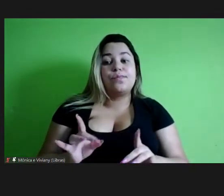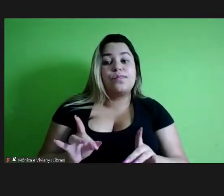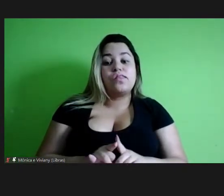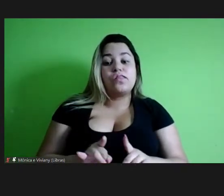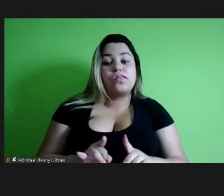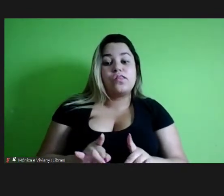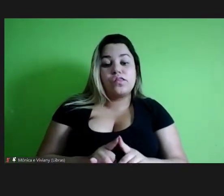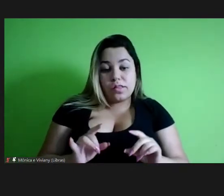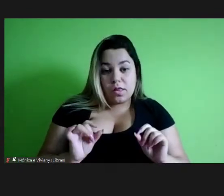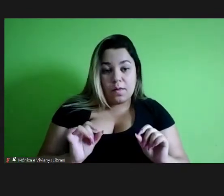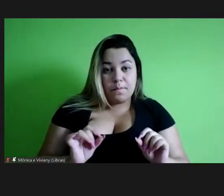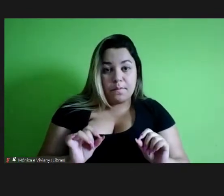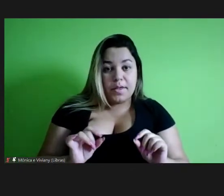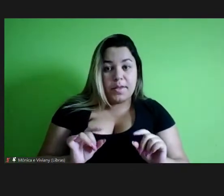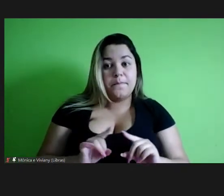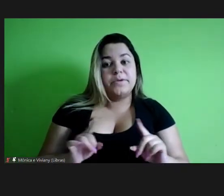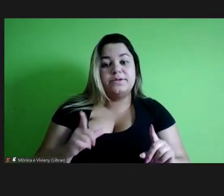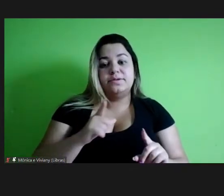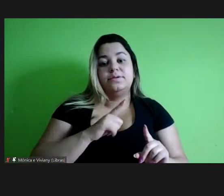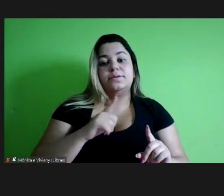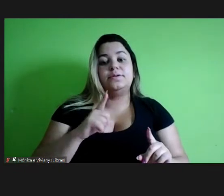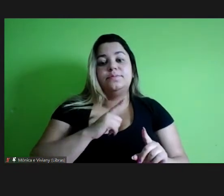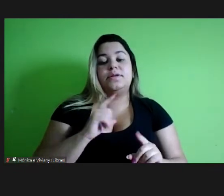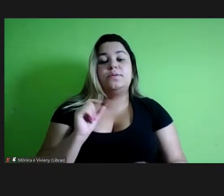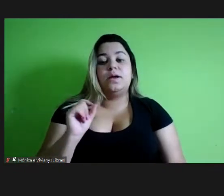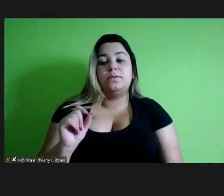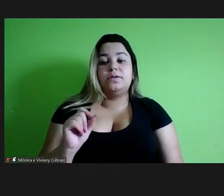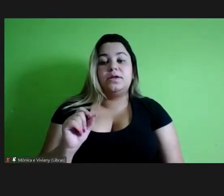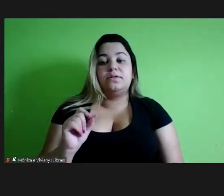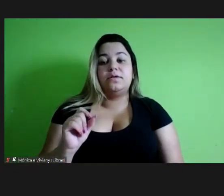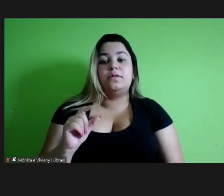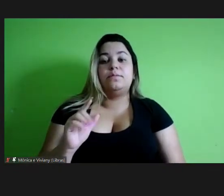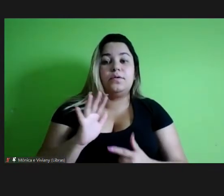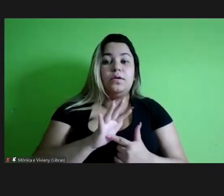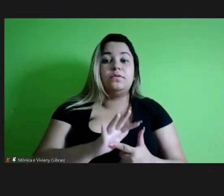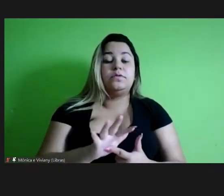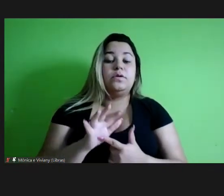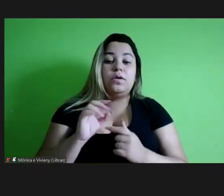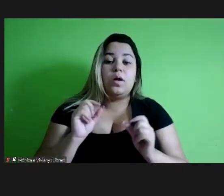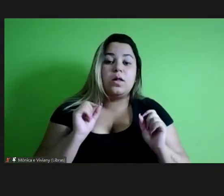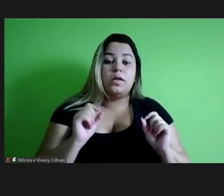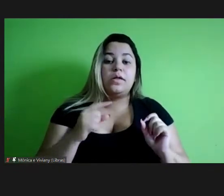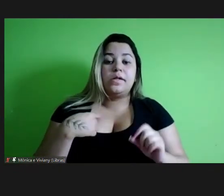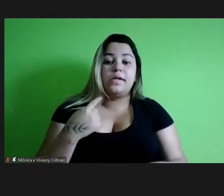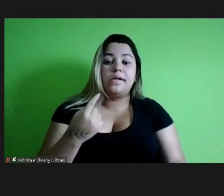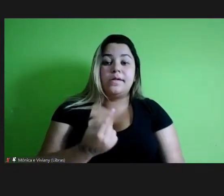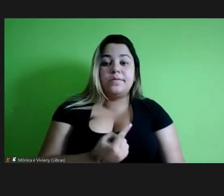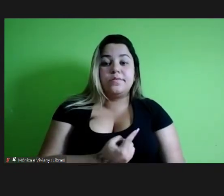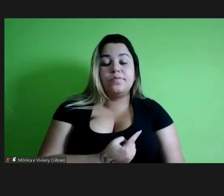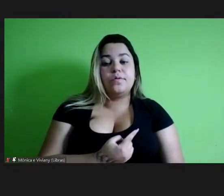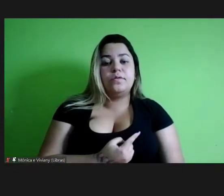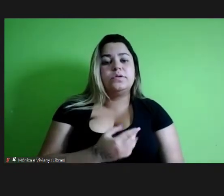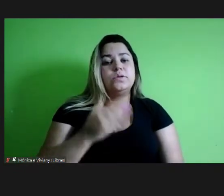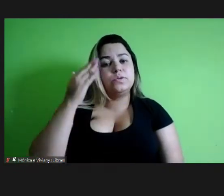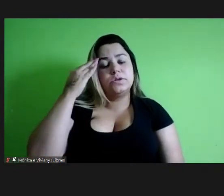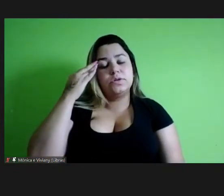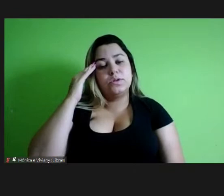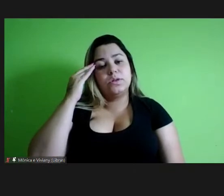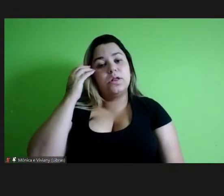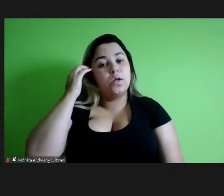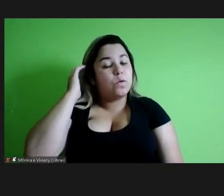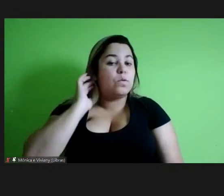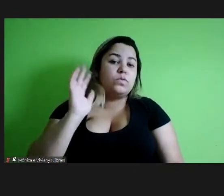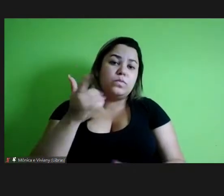level to the micro-local level. But it demonstrates our capacity to